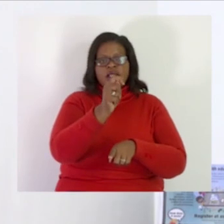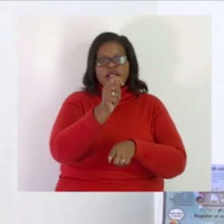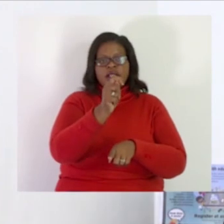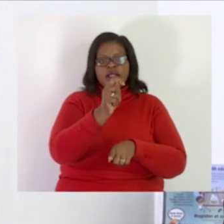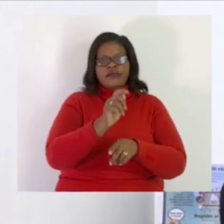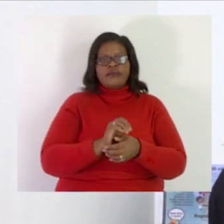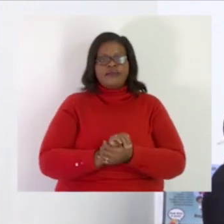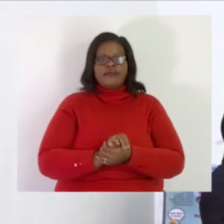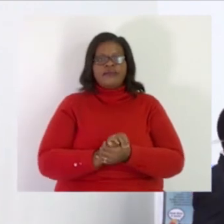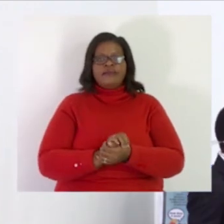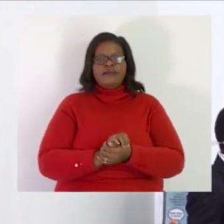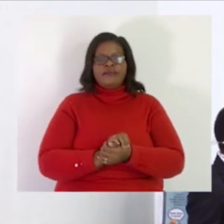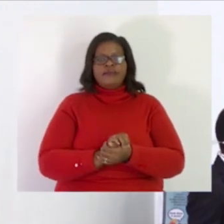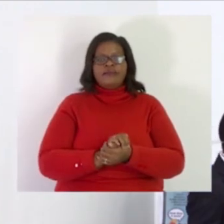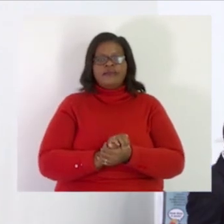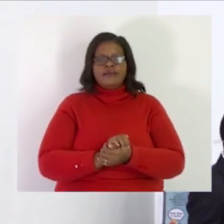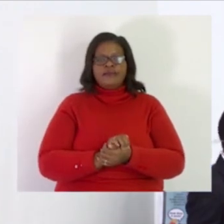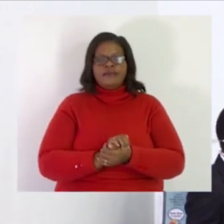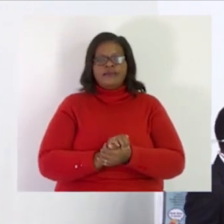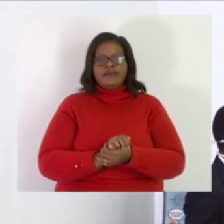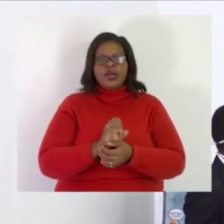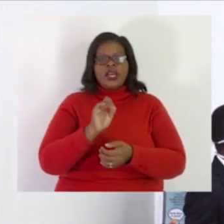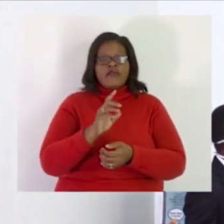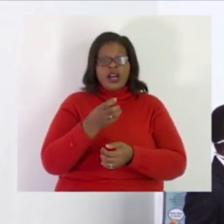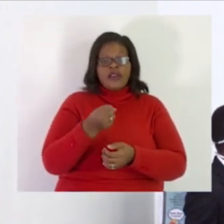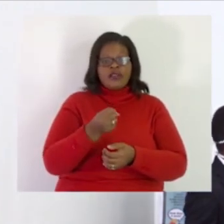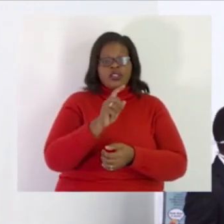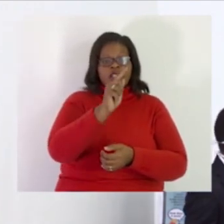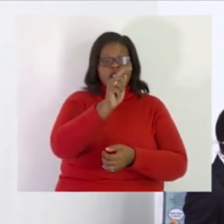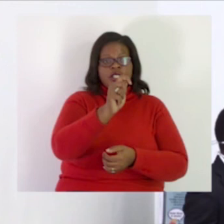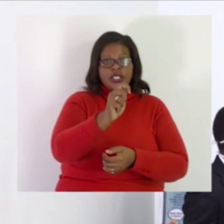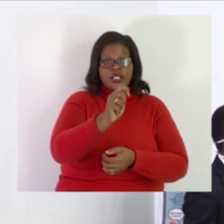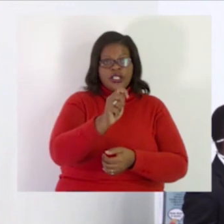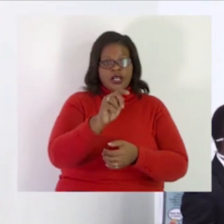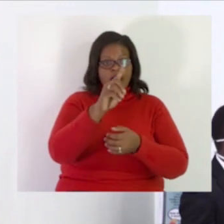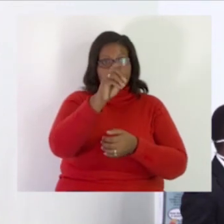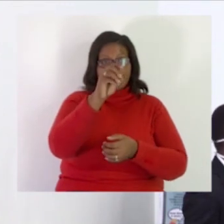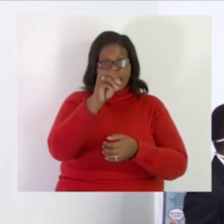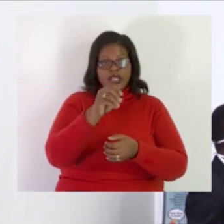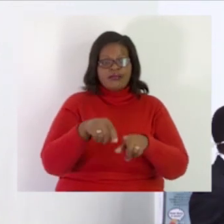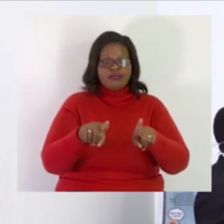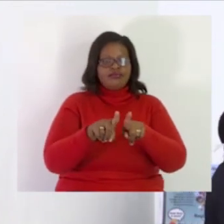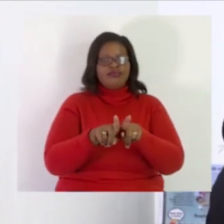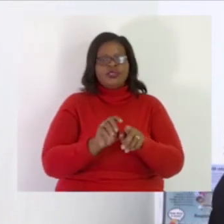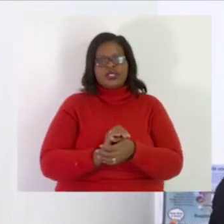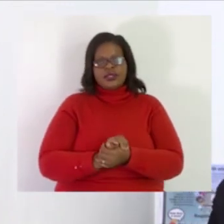ST. If I have tens, and that is the same